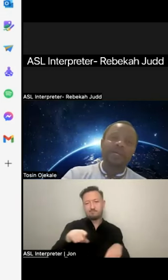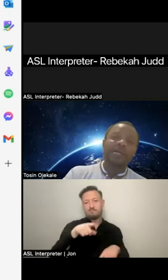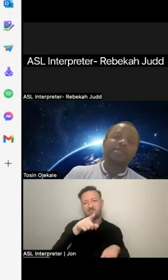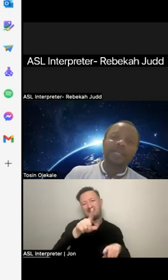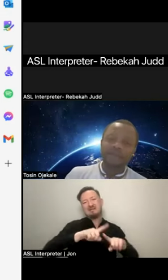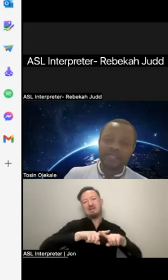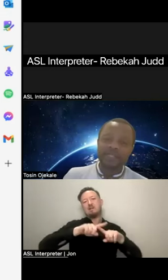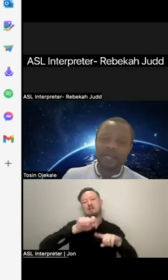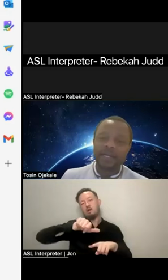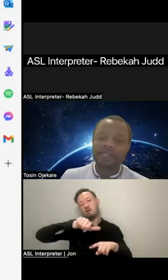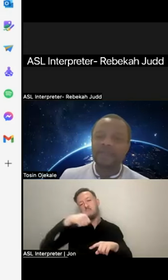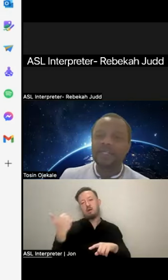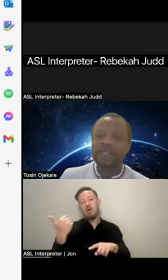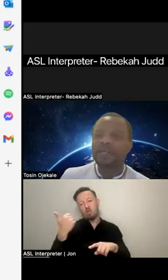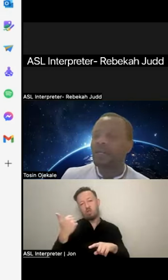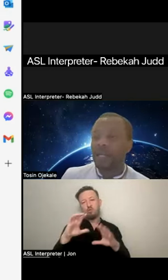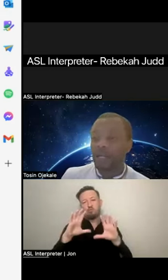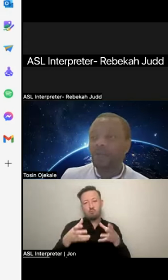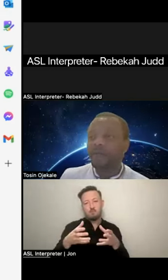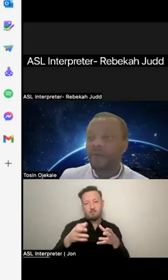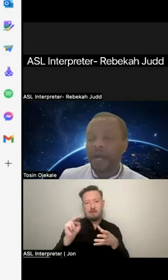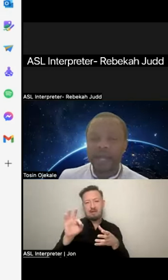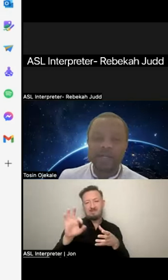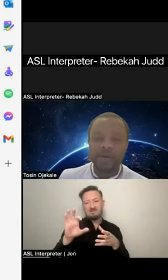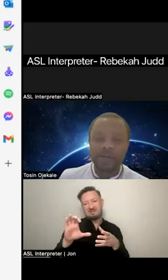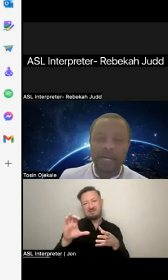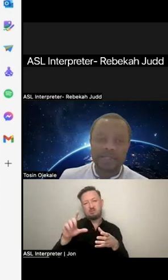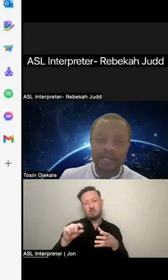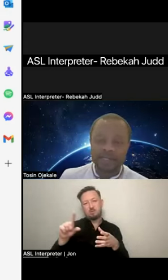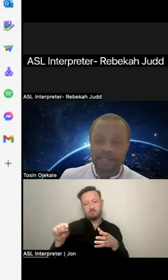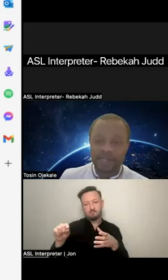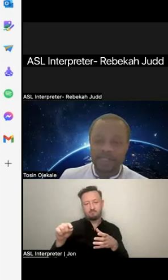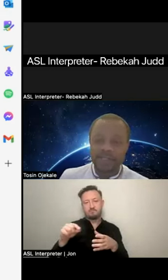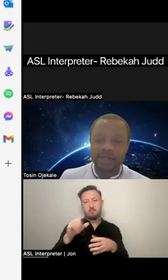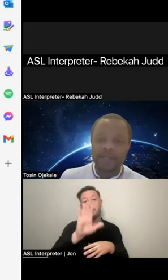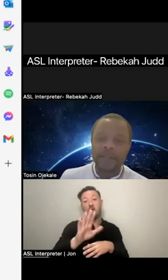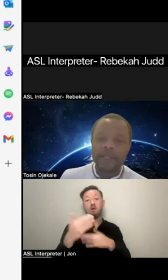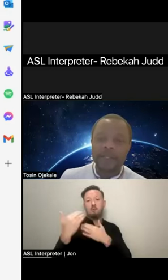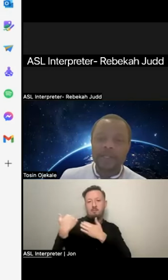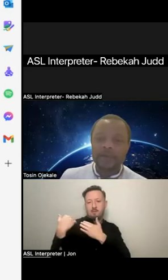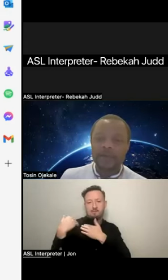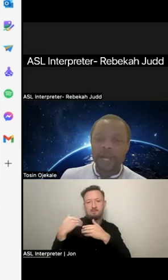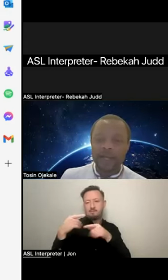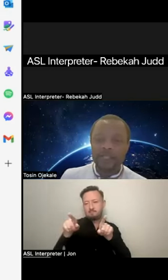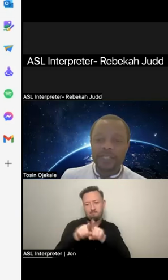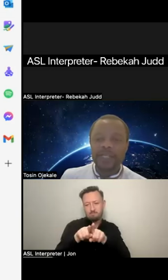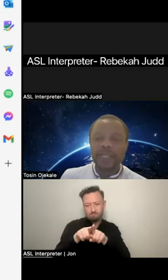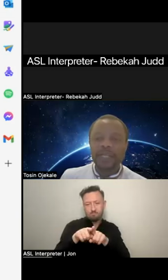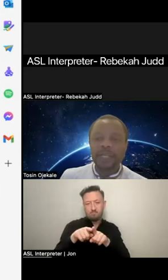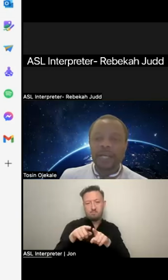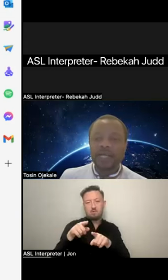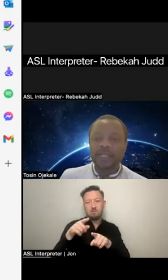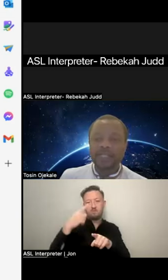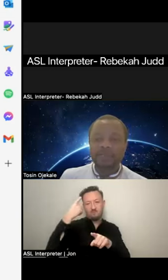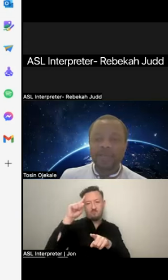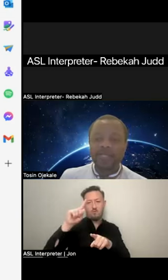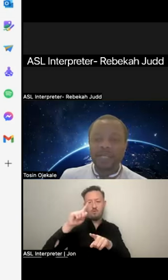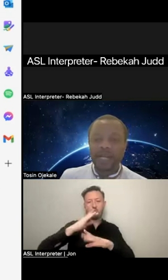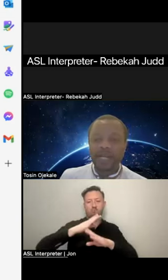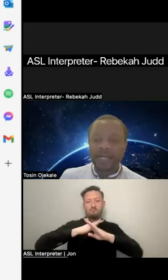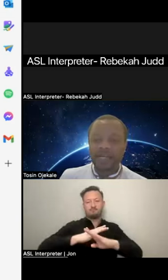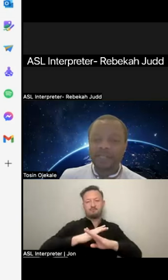around safety, general safety, including fire and other hazards generally. So for NFC, it's